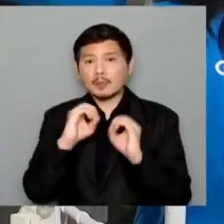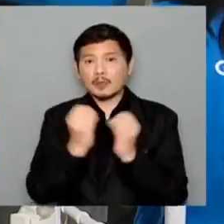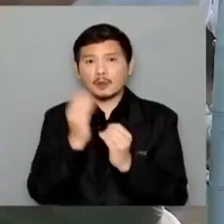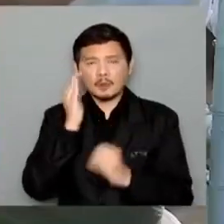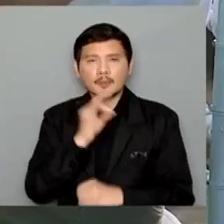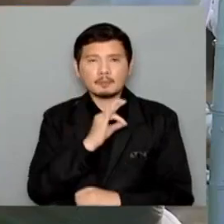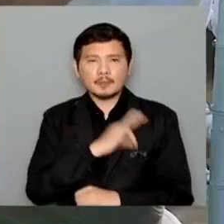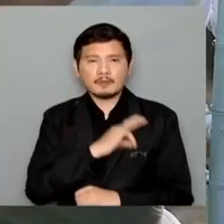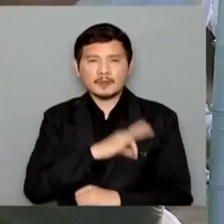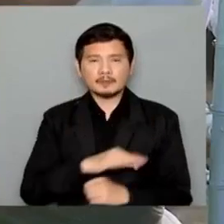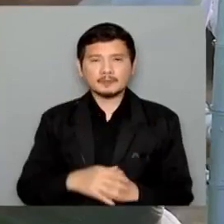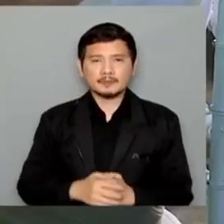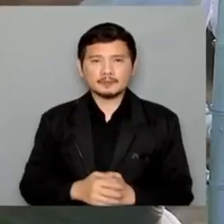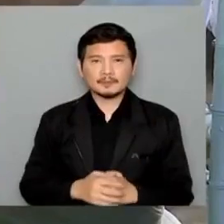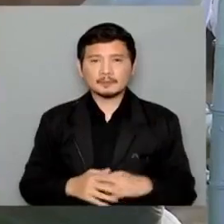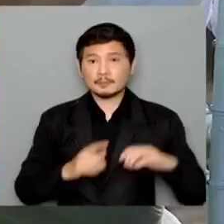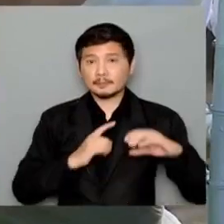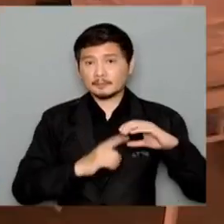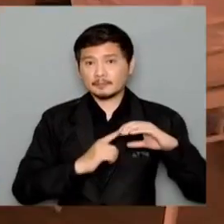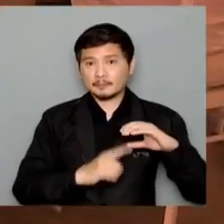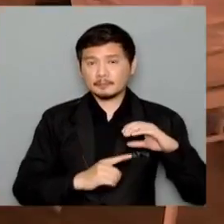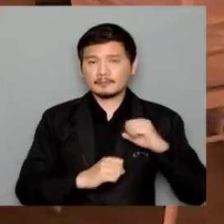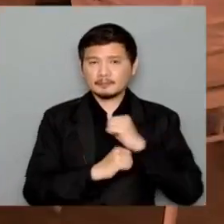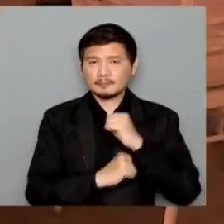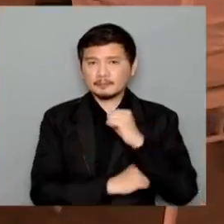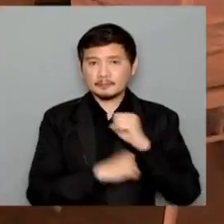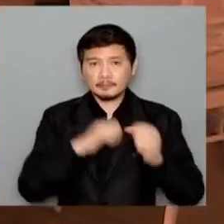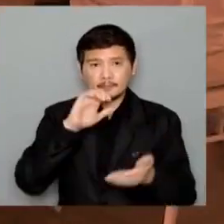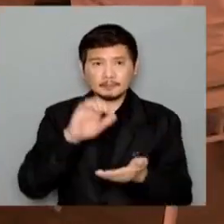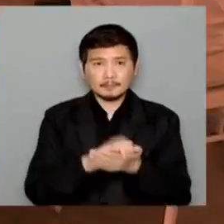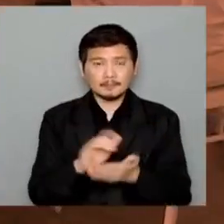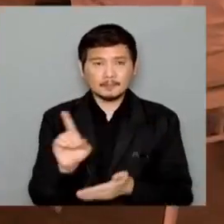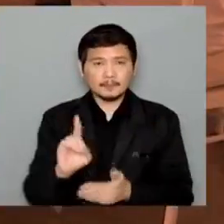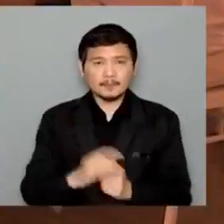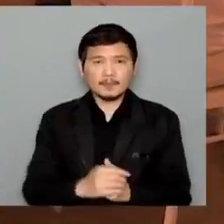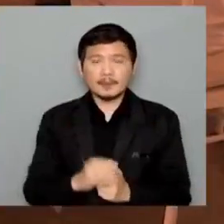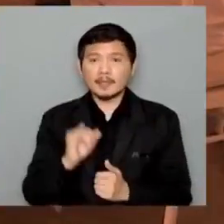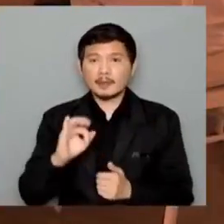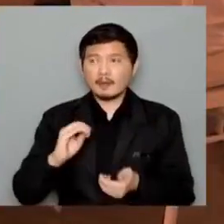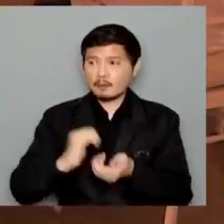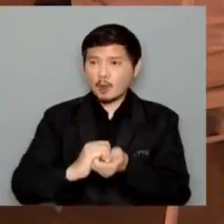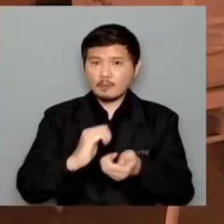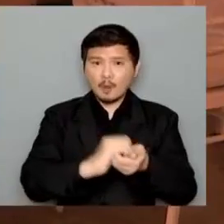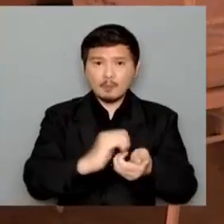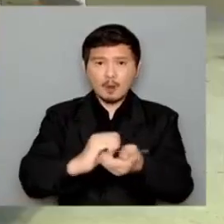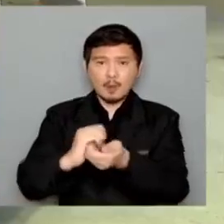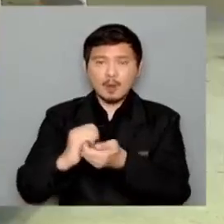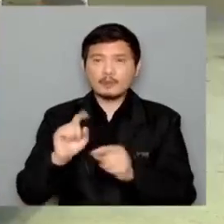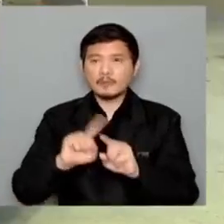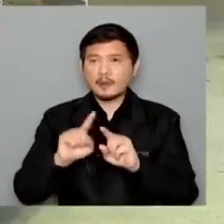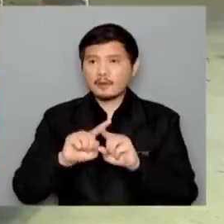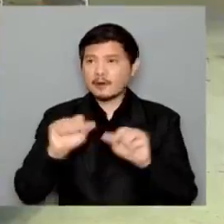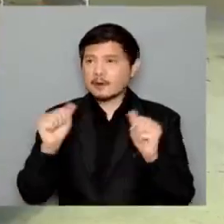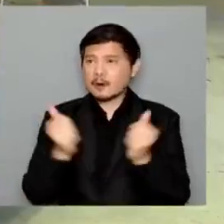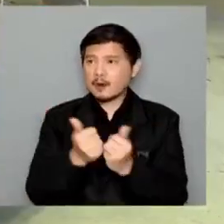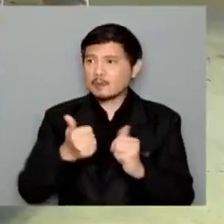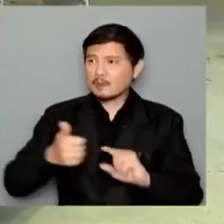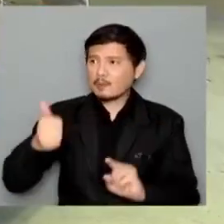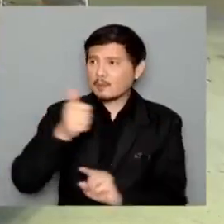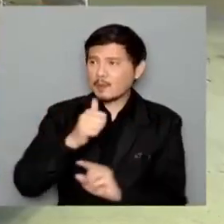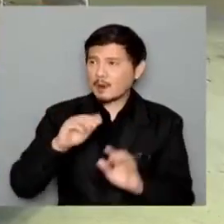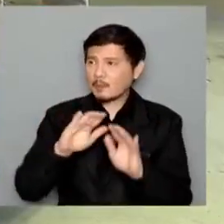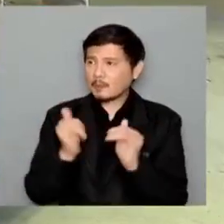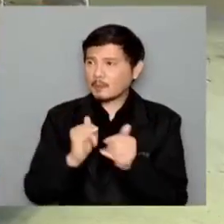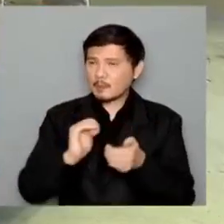The ABS-CBN Foundation believes that through the joint efforts of private organizations and different sectors of society, the country can